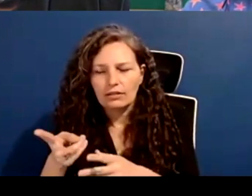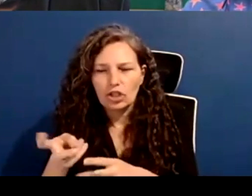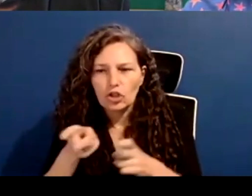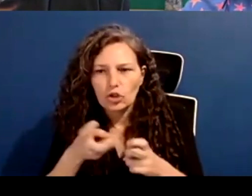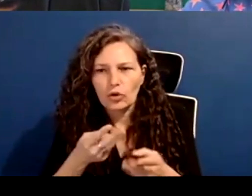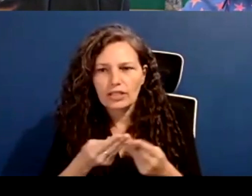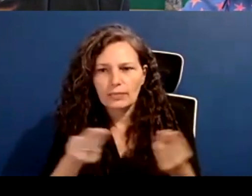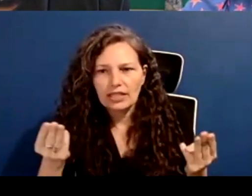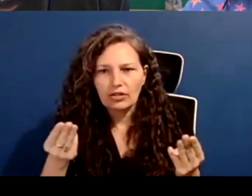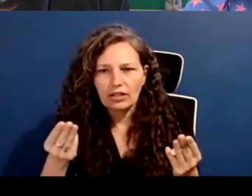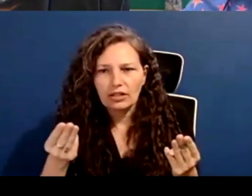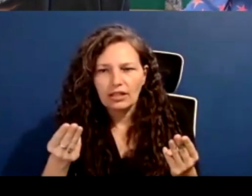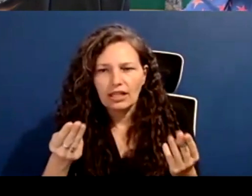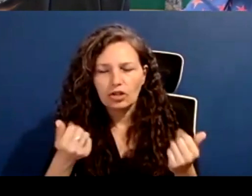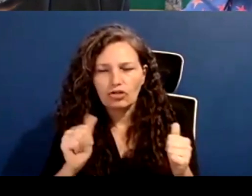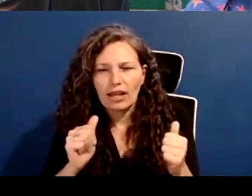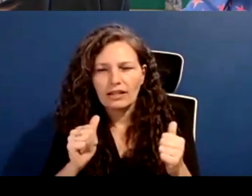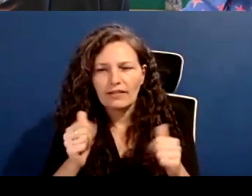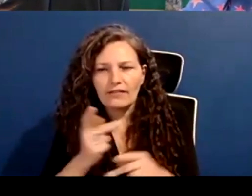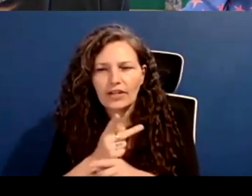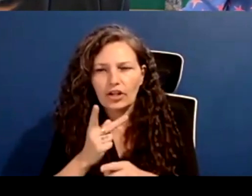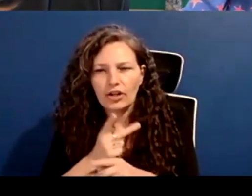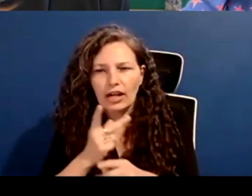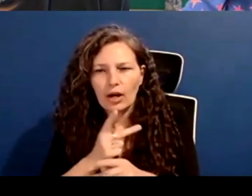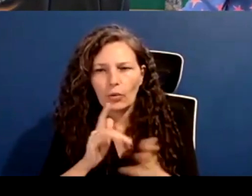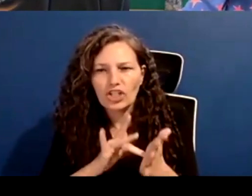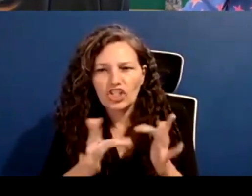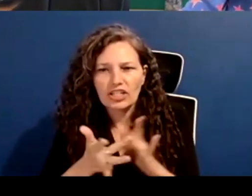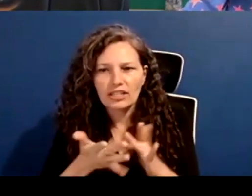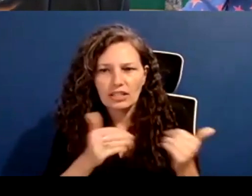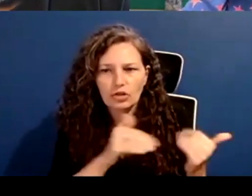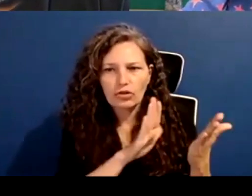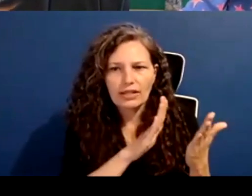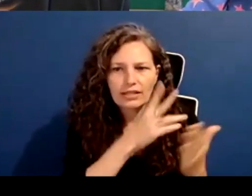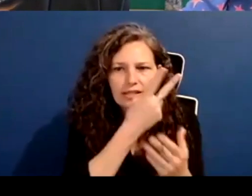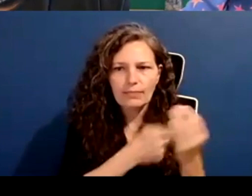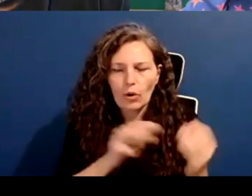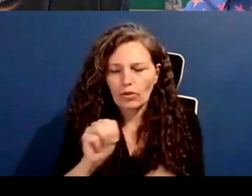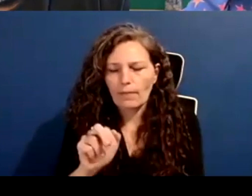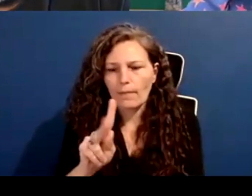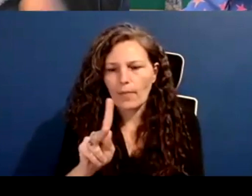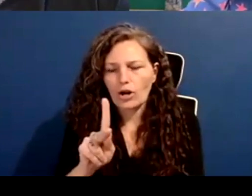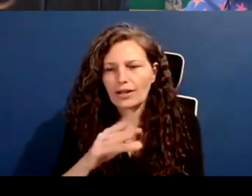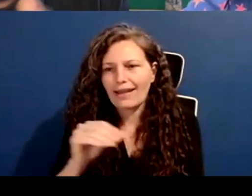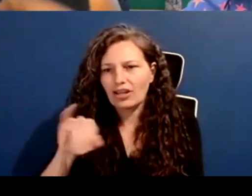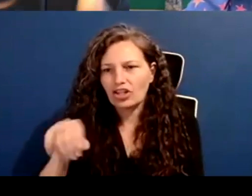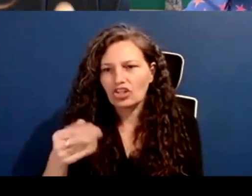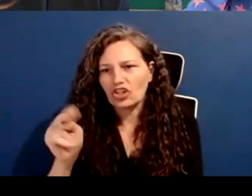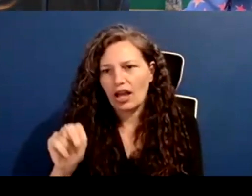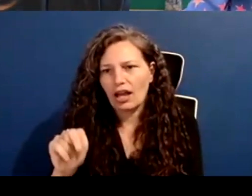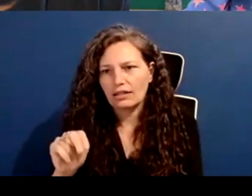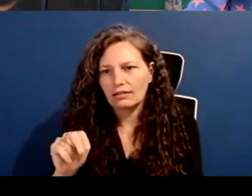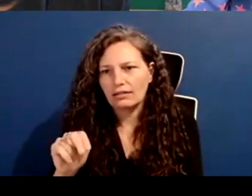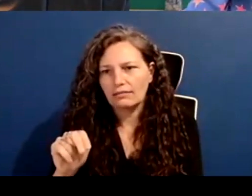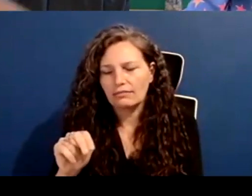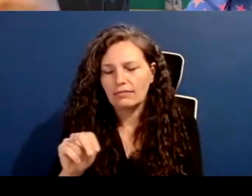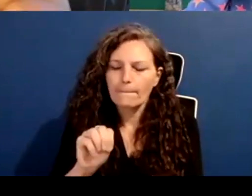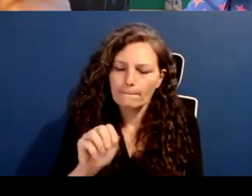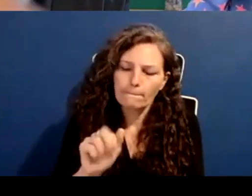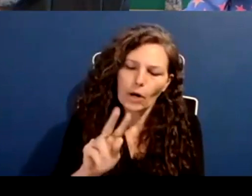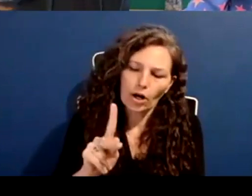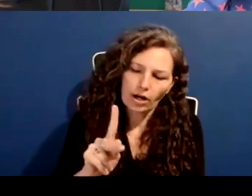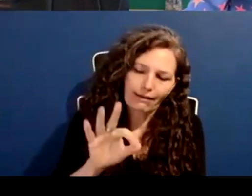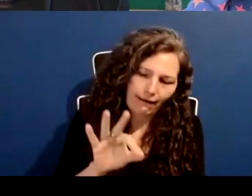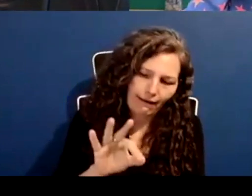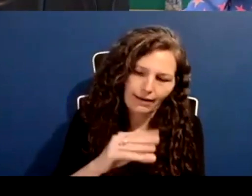to be trying to address in both Mark and Mark 9 and John 9, right? And